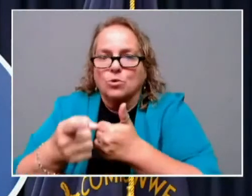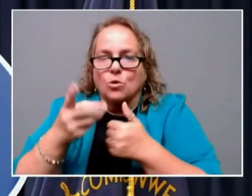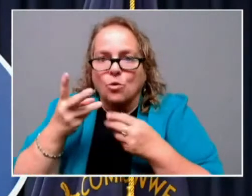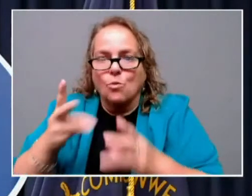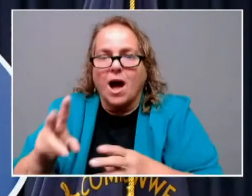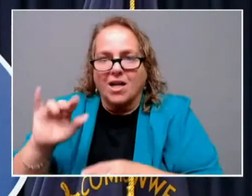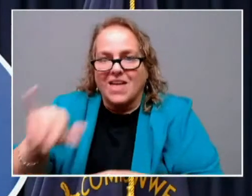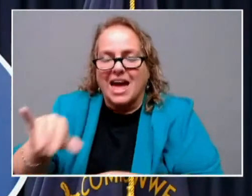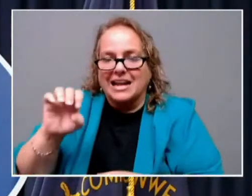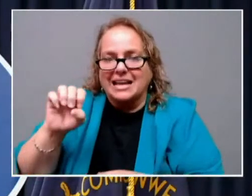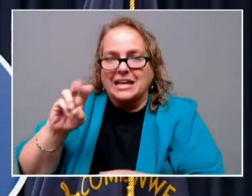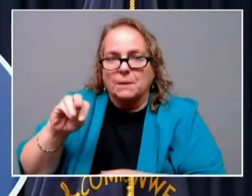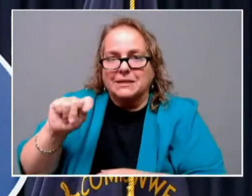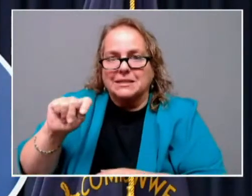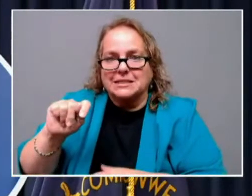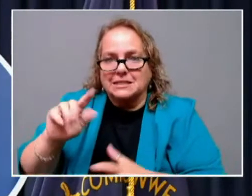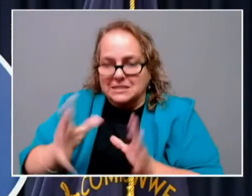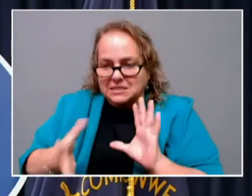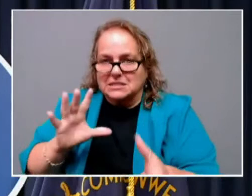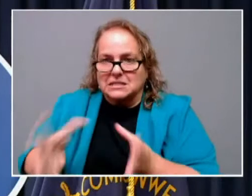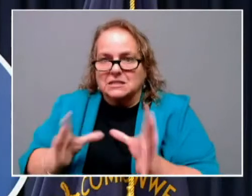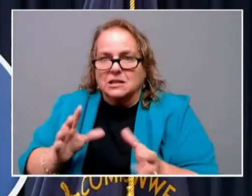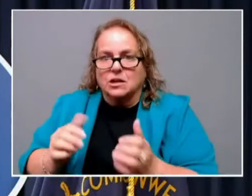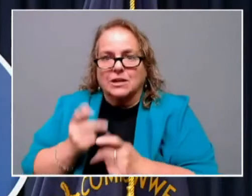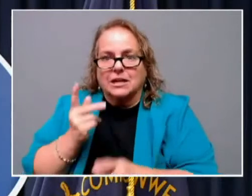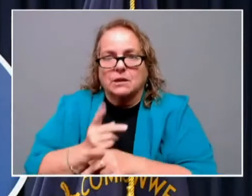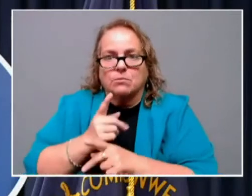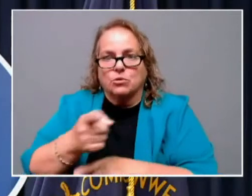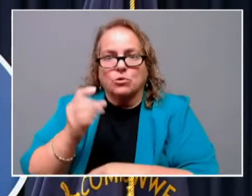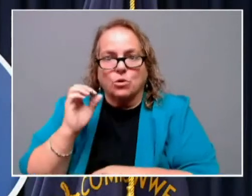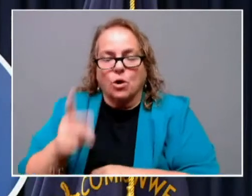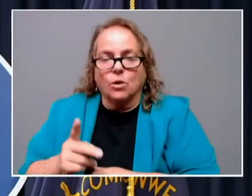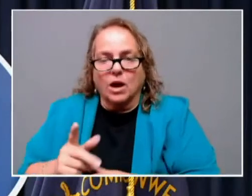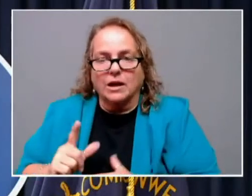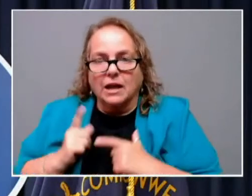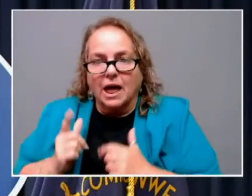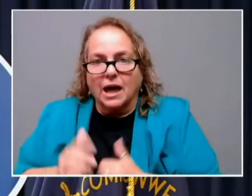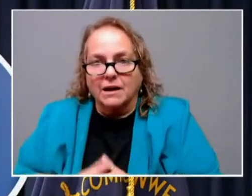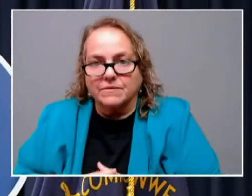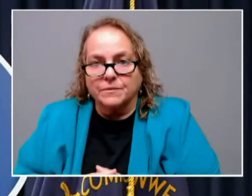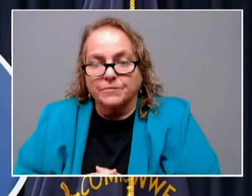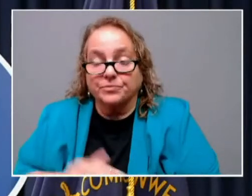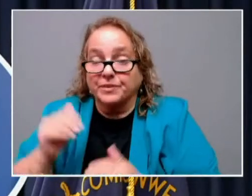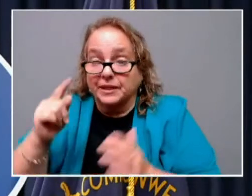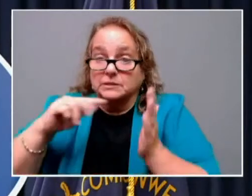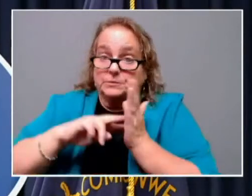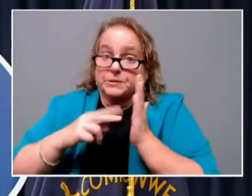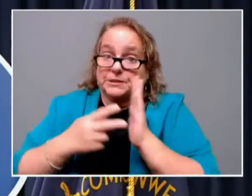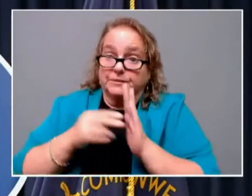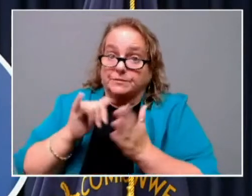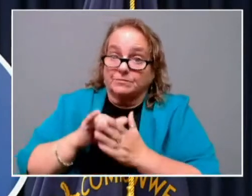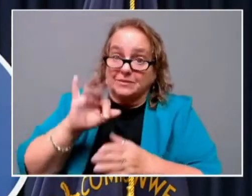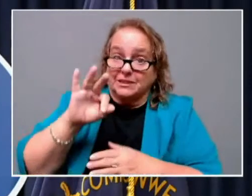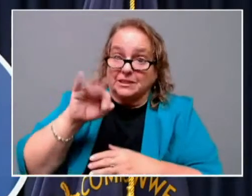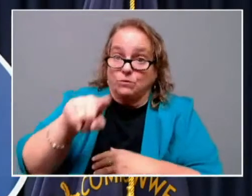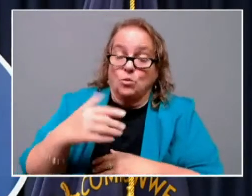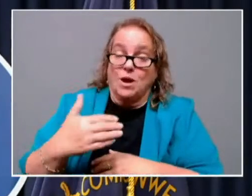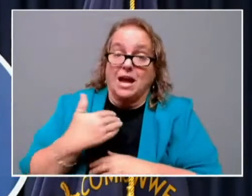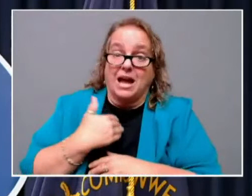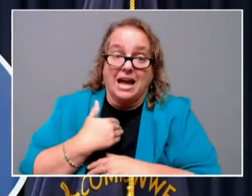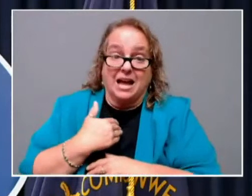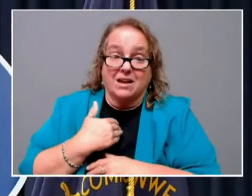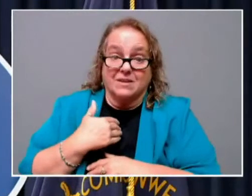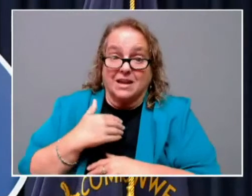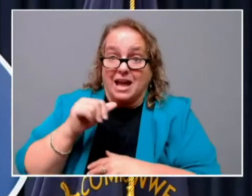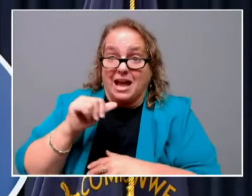EMT is trying to keep you alive. It means that if you have a